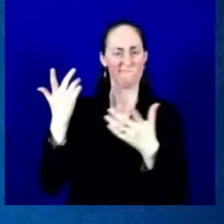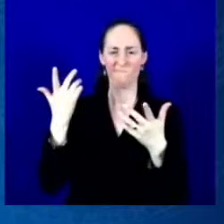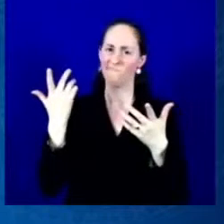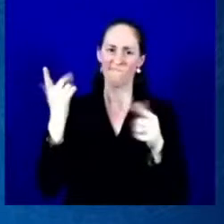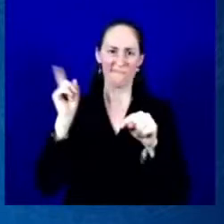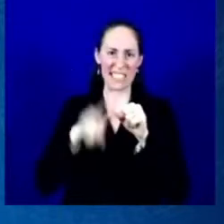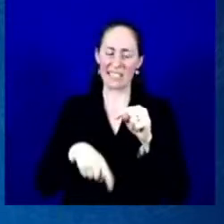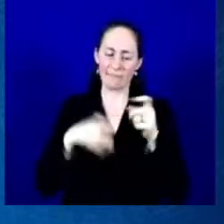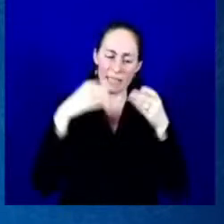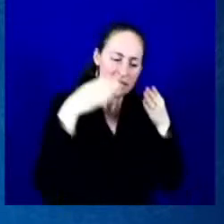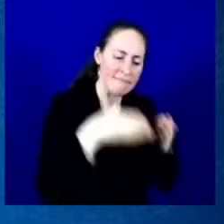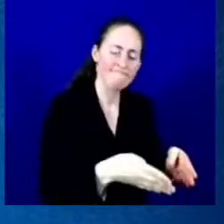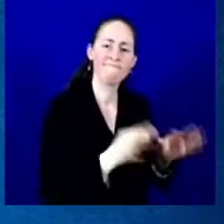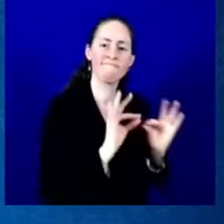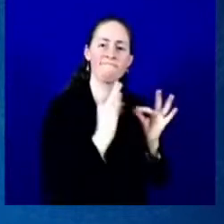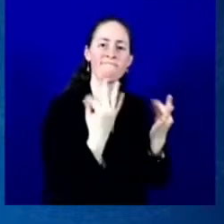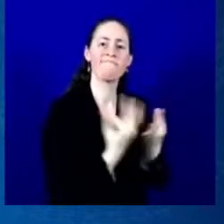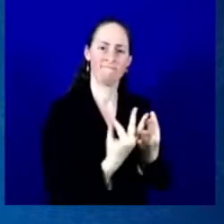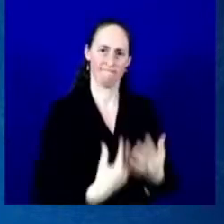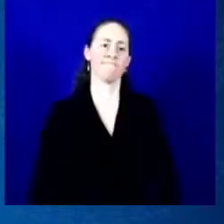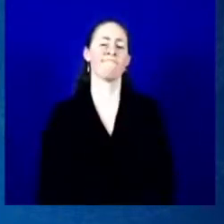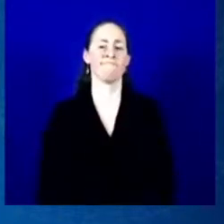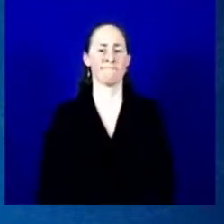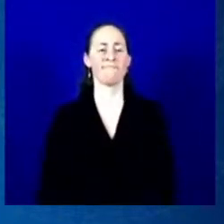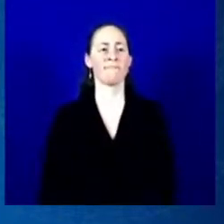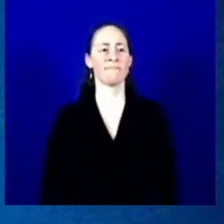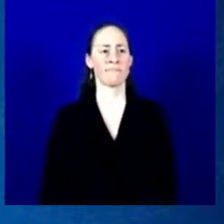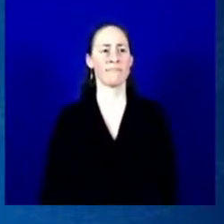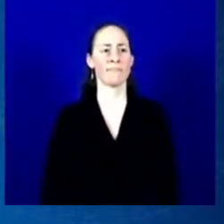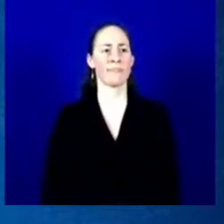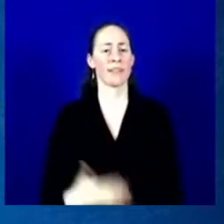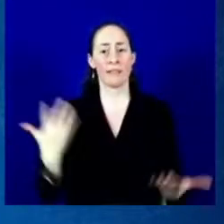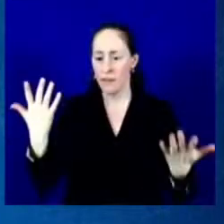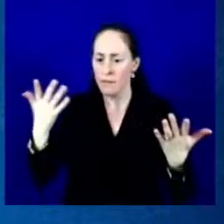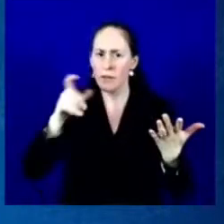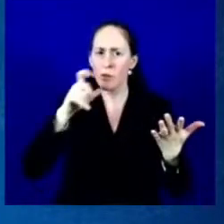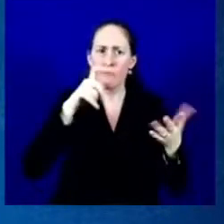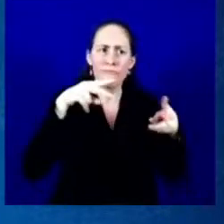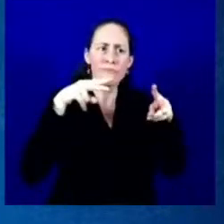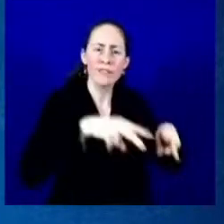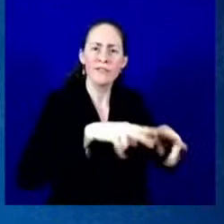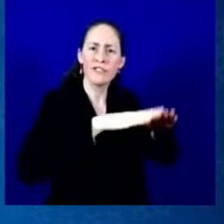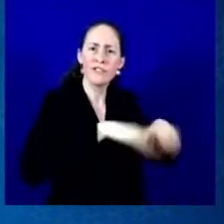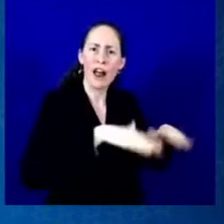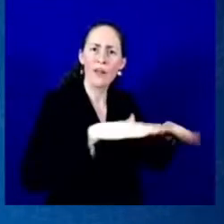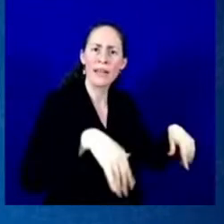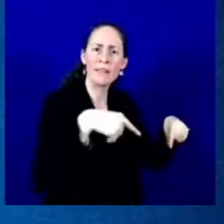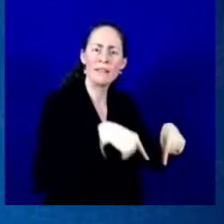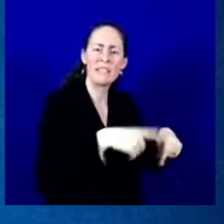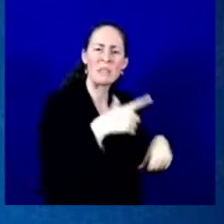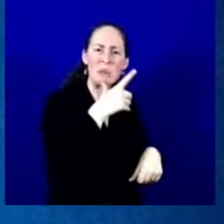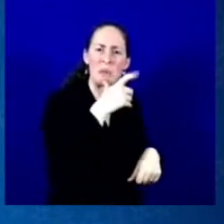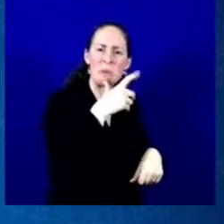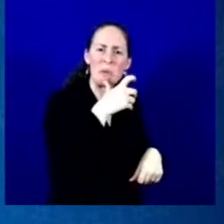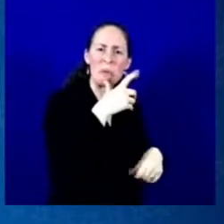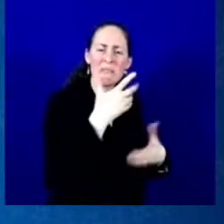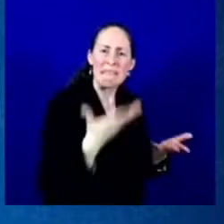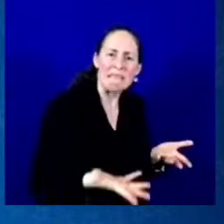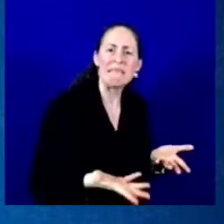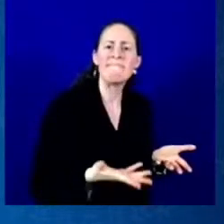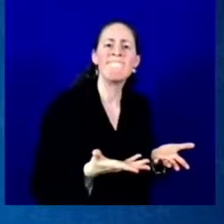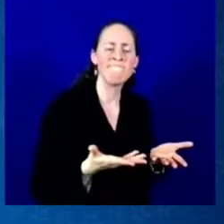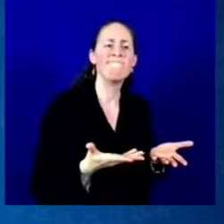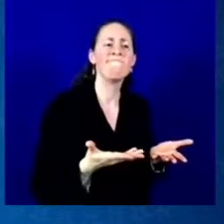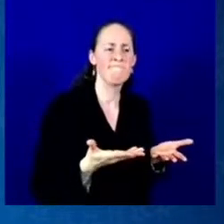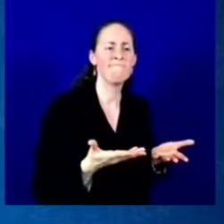And too often because they couldn't get the care they needed to care for their child or care for an elderly